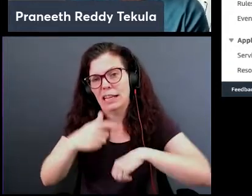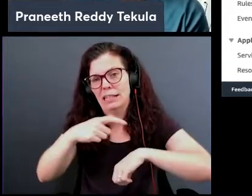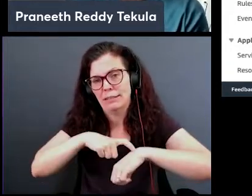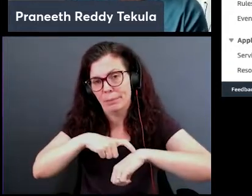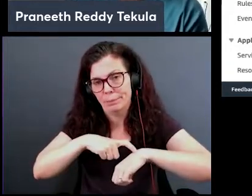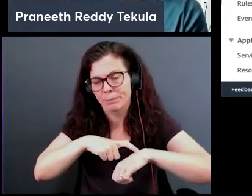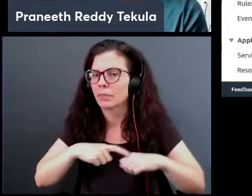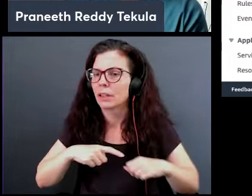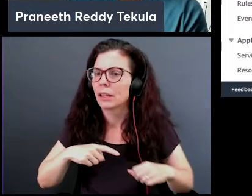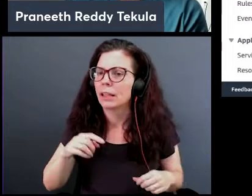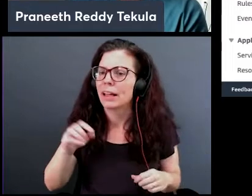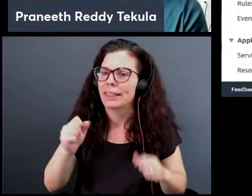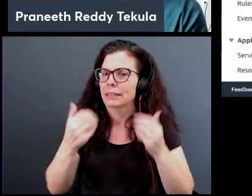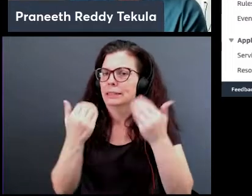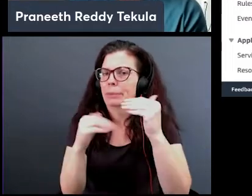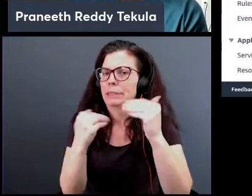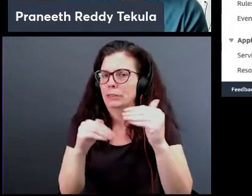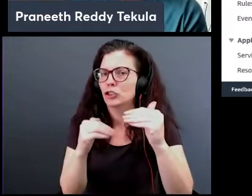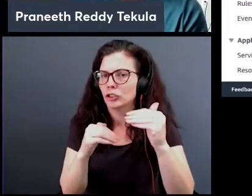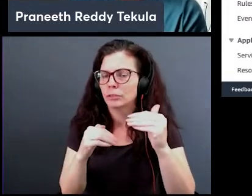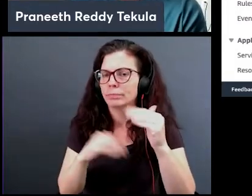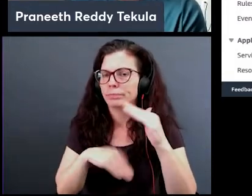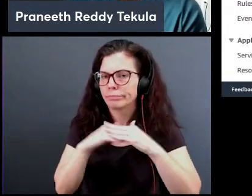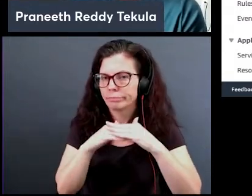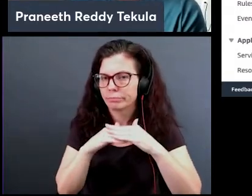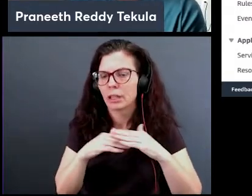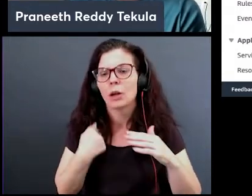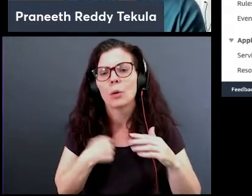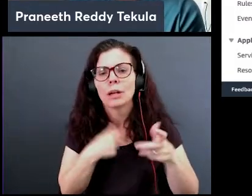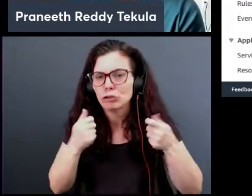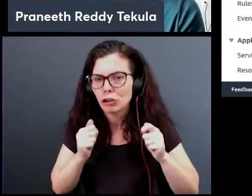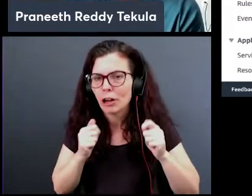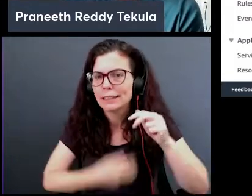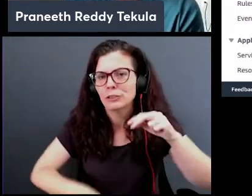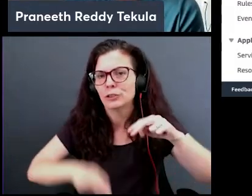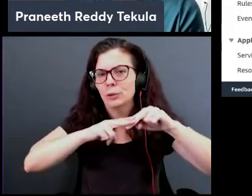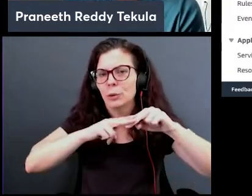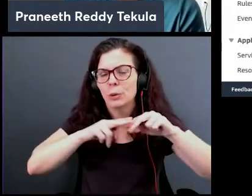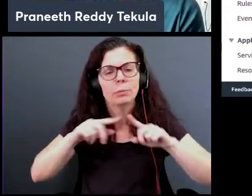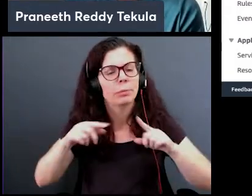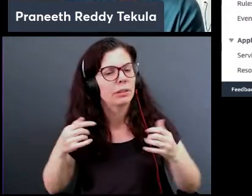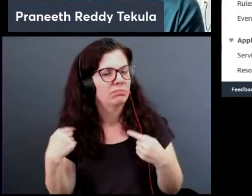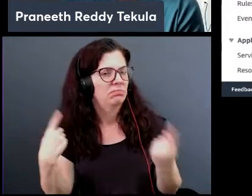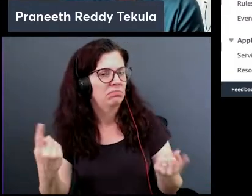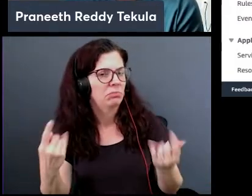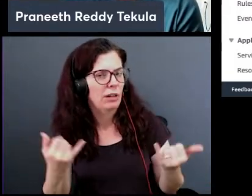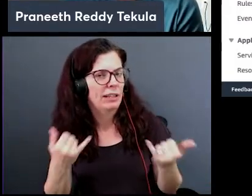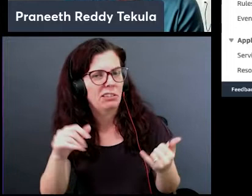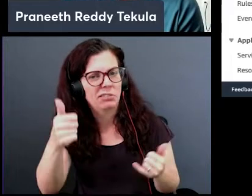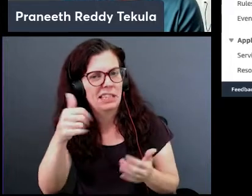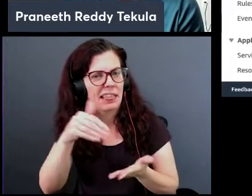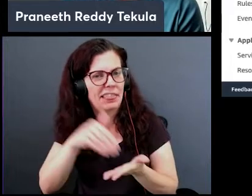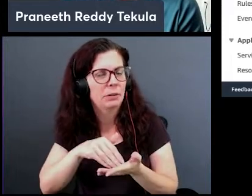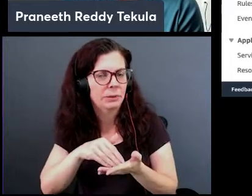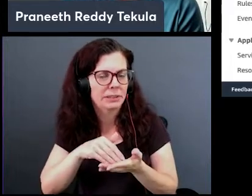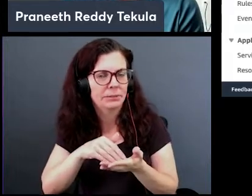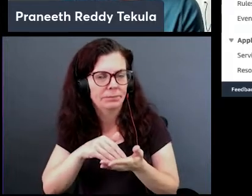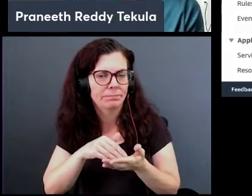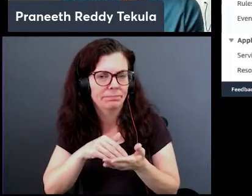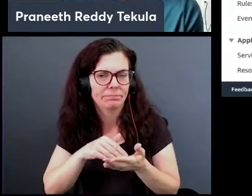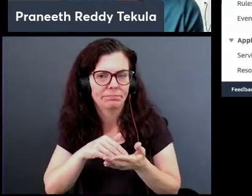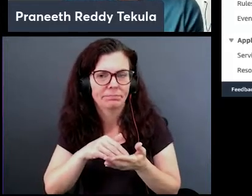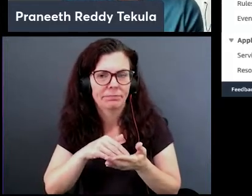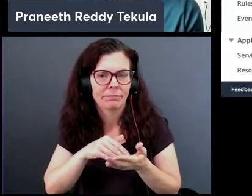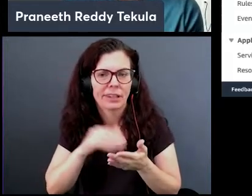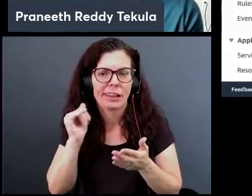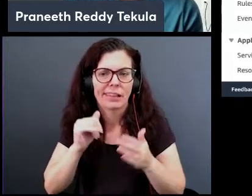a limitation. We are trying to get it even more, but 10,000 metrics is the uh,